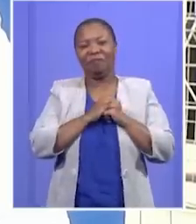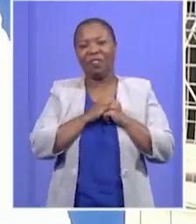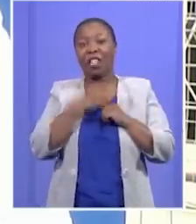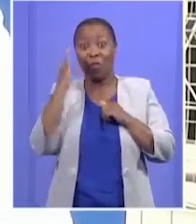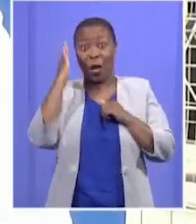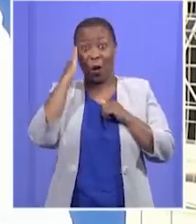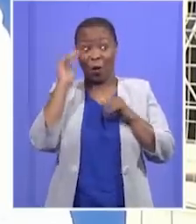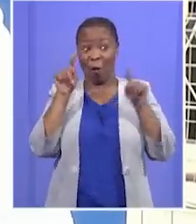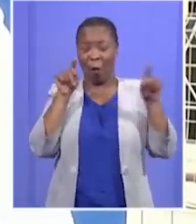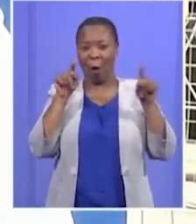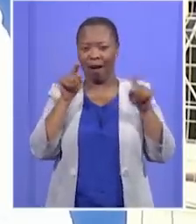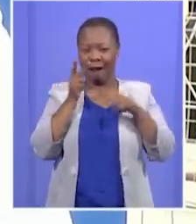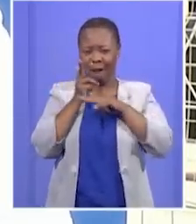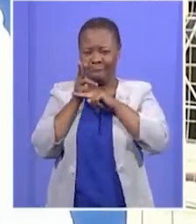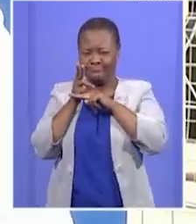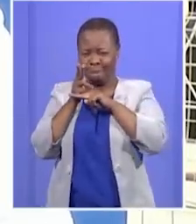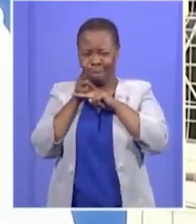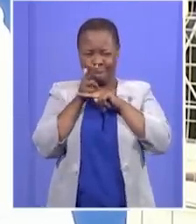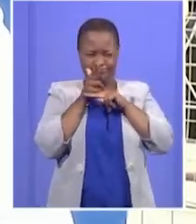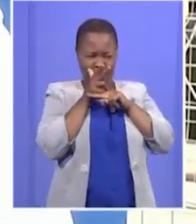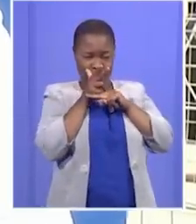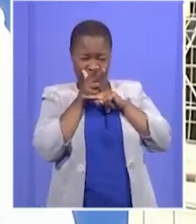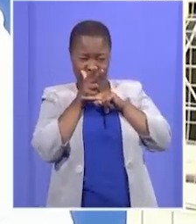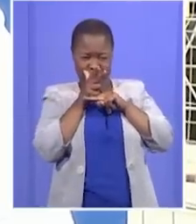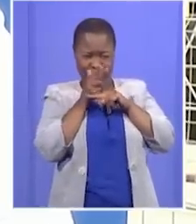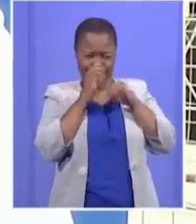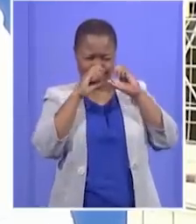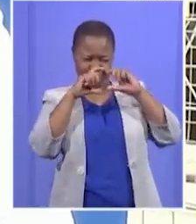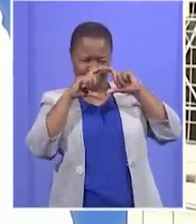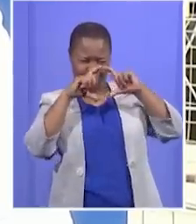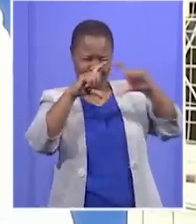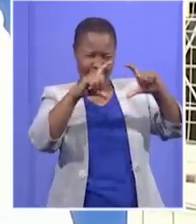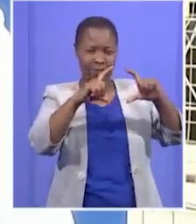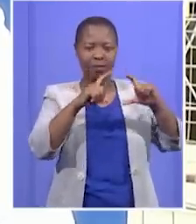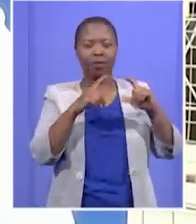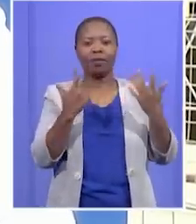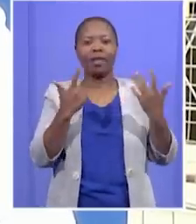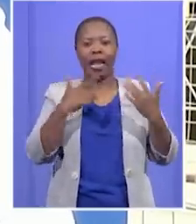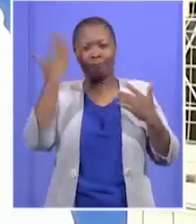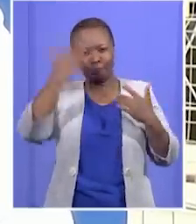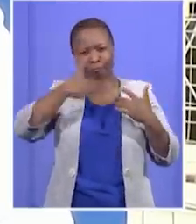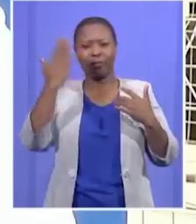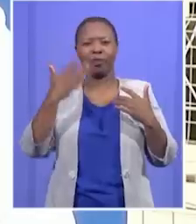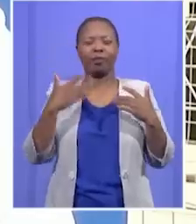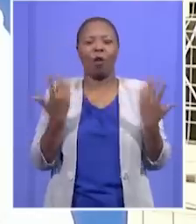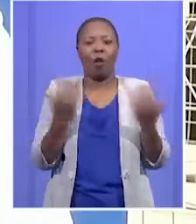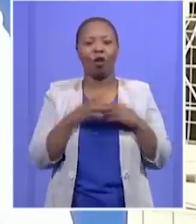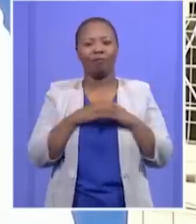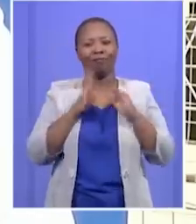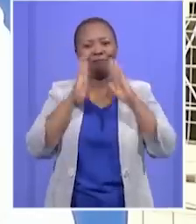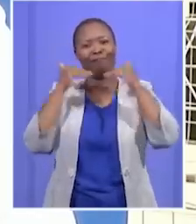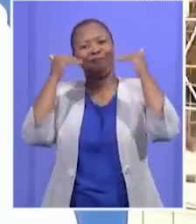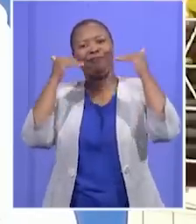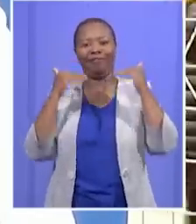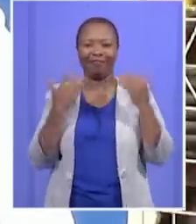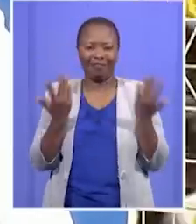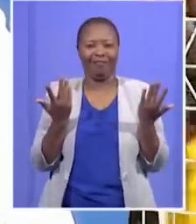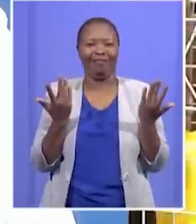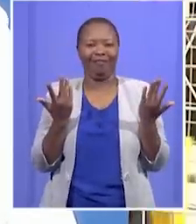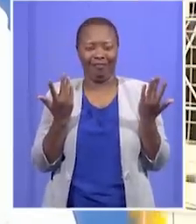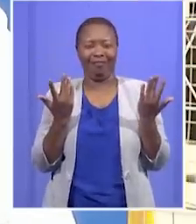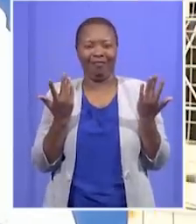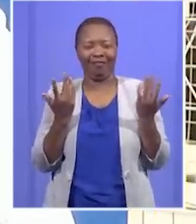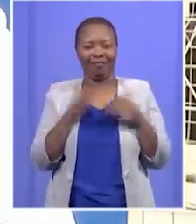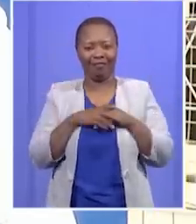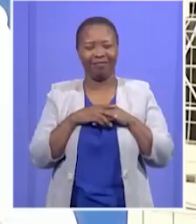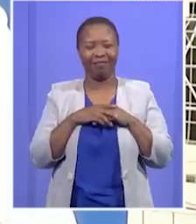cameras will pan towards them. So they'll either go pensive or be smiling. I think for me,